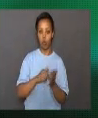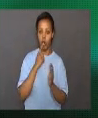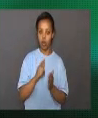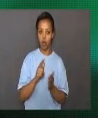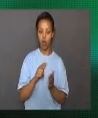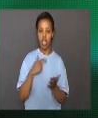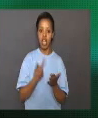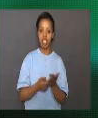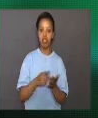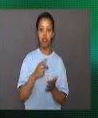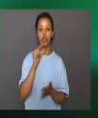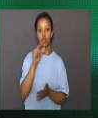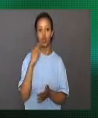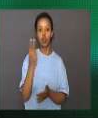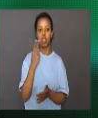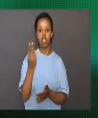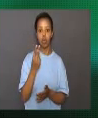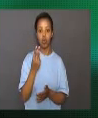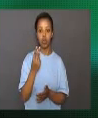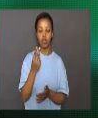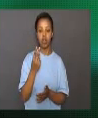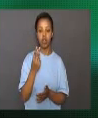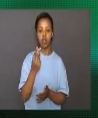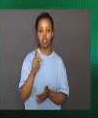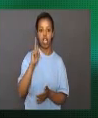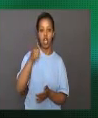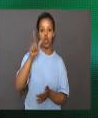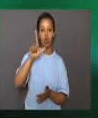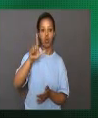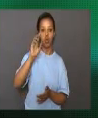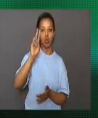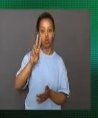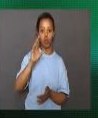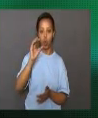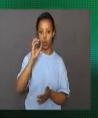to form glucose and other organic compounds.